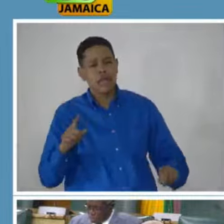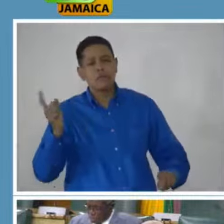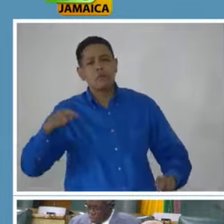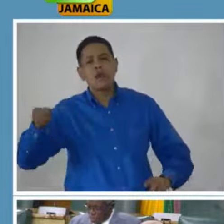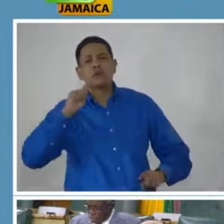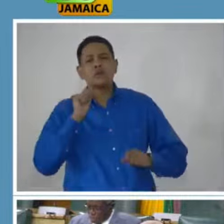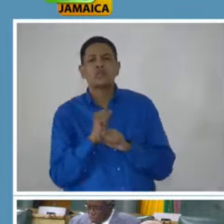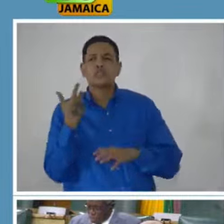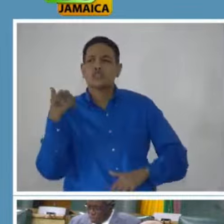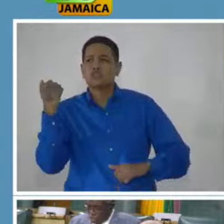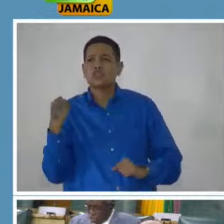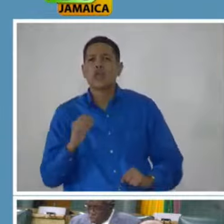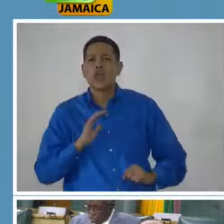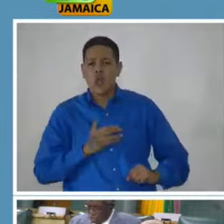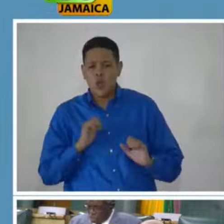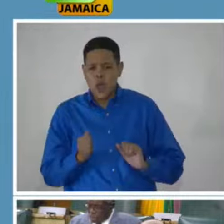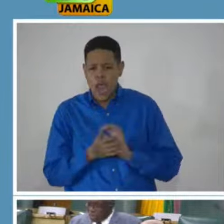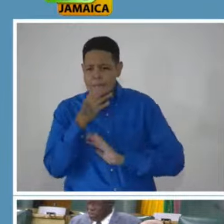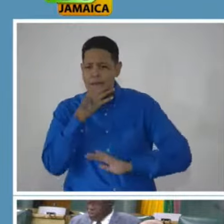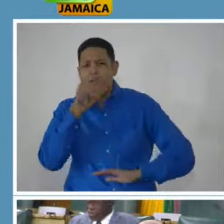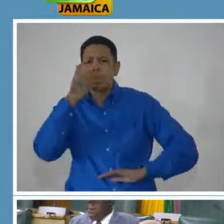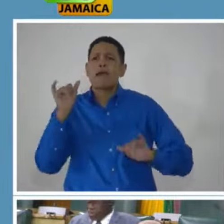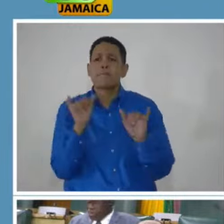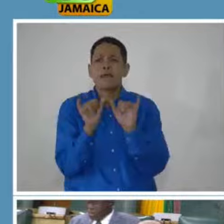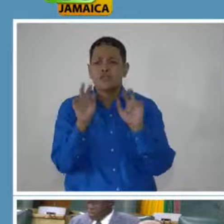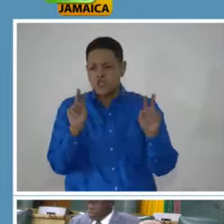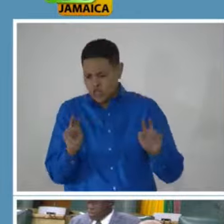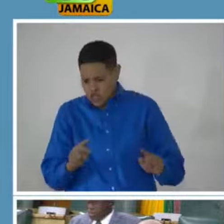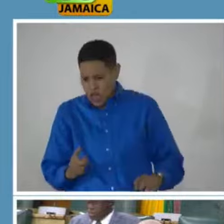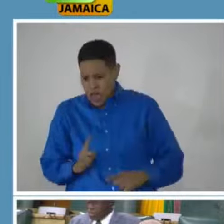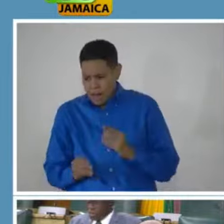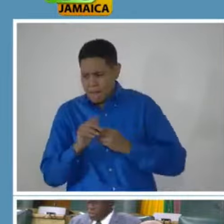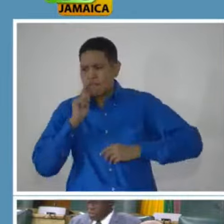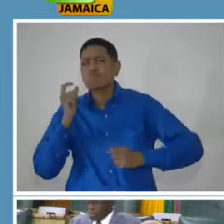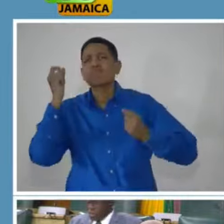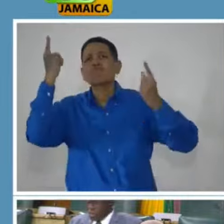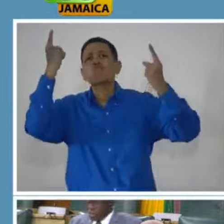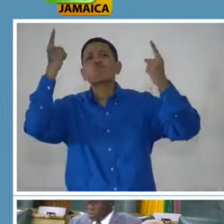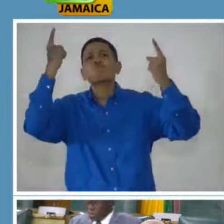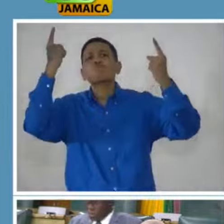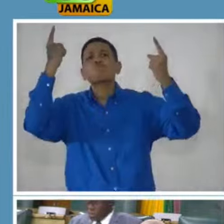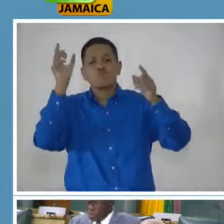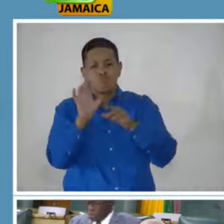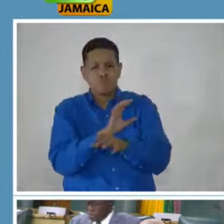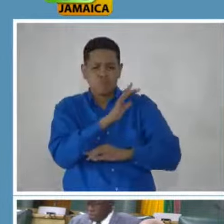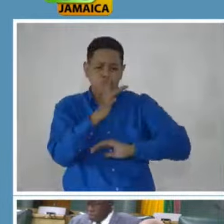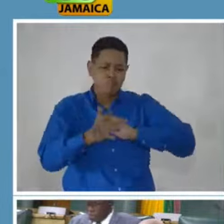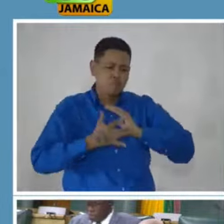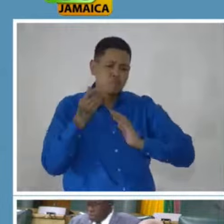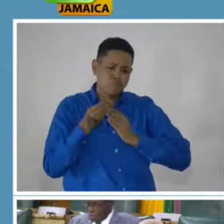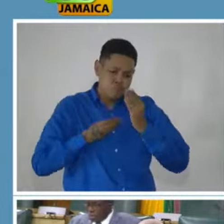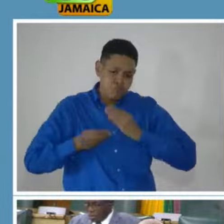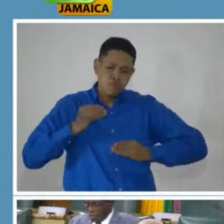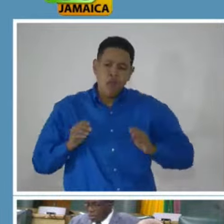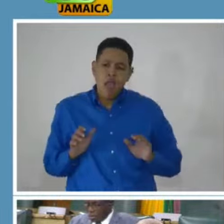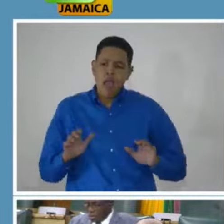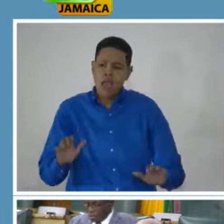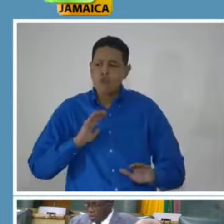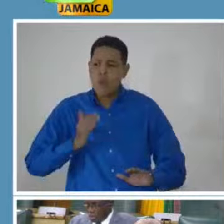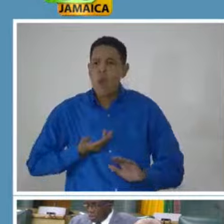therefore strengthening our capacity to better measure and interpret digital economic activity so that